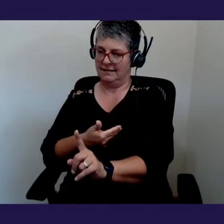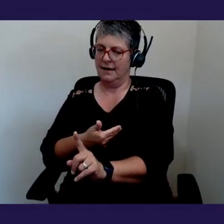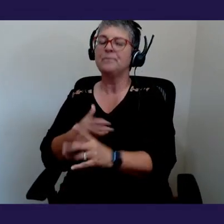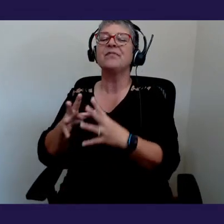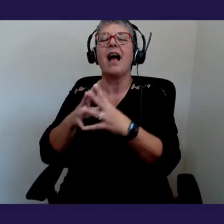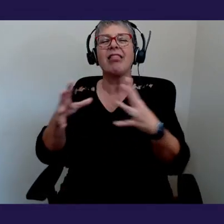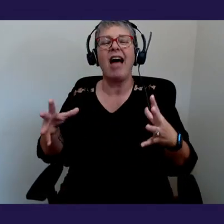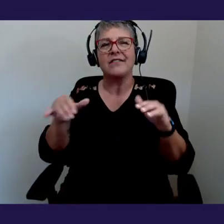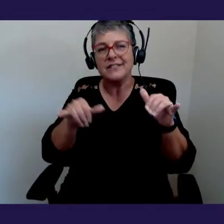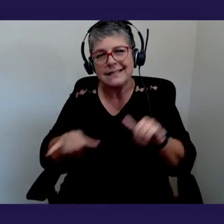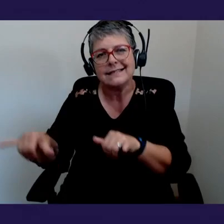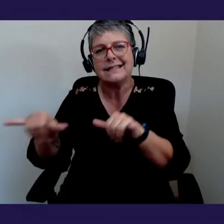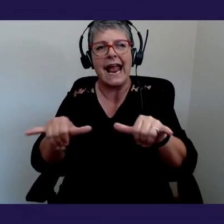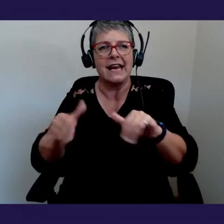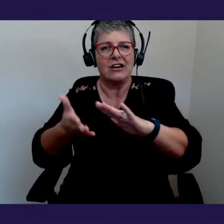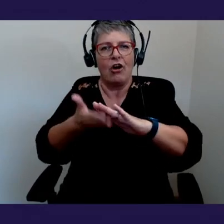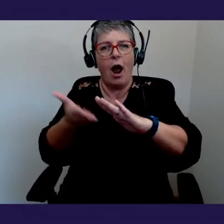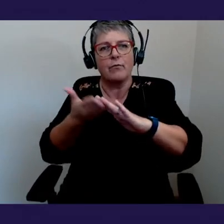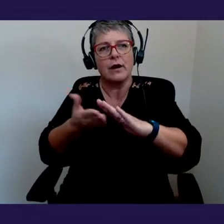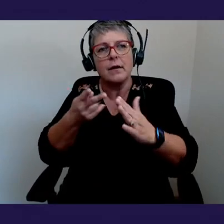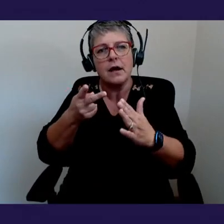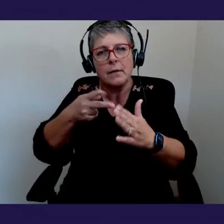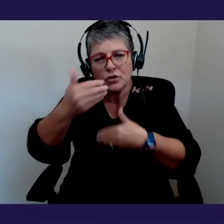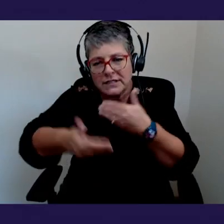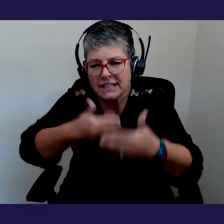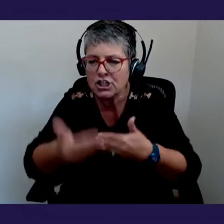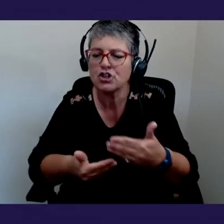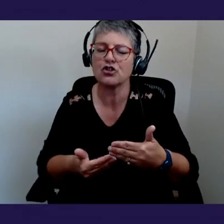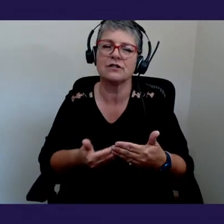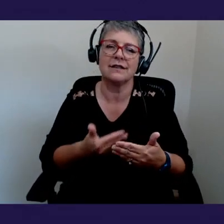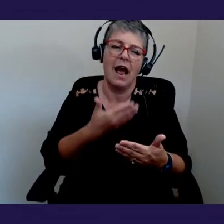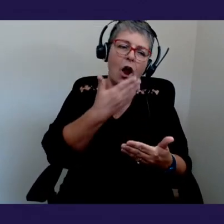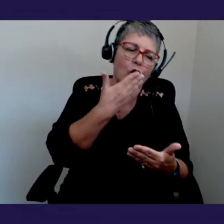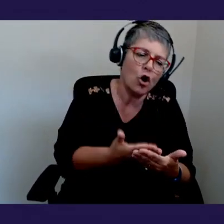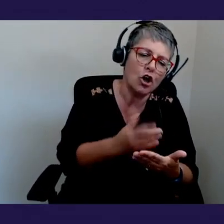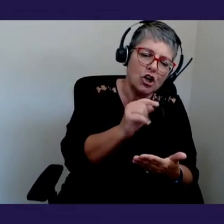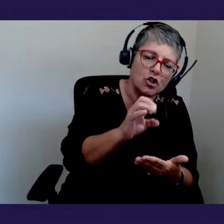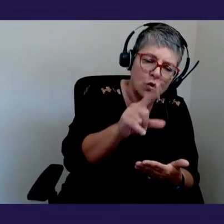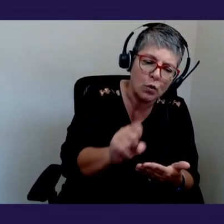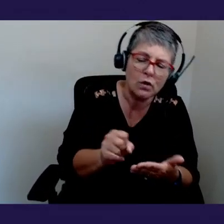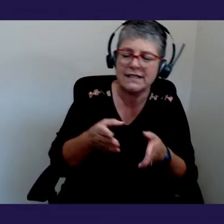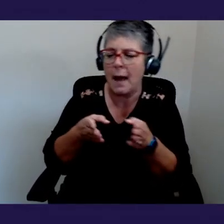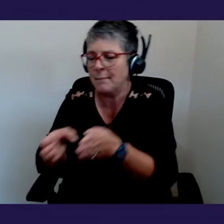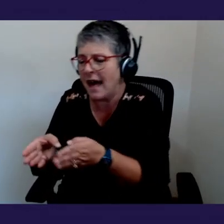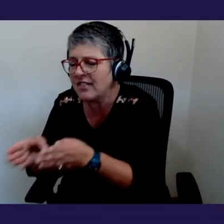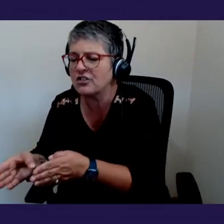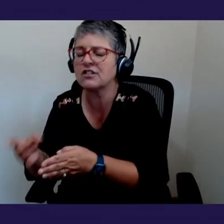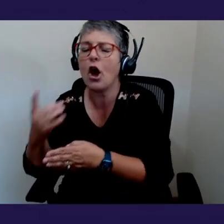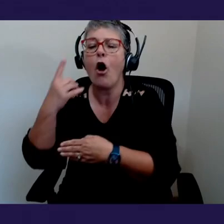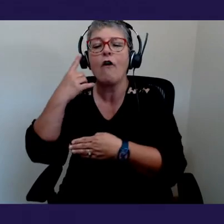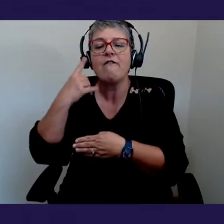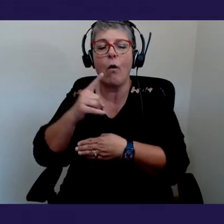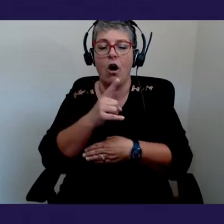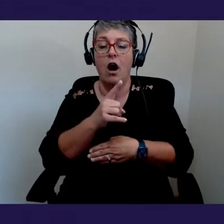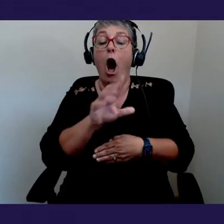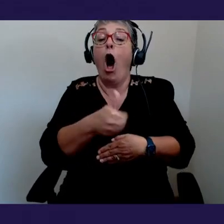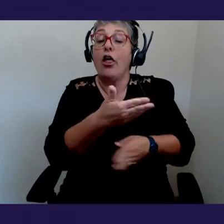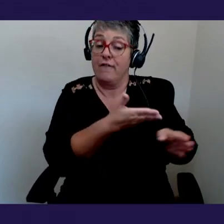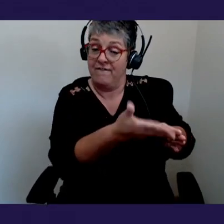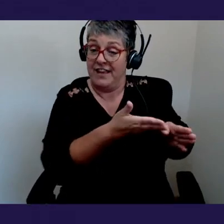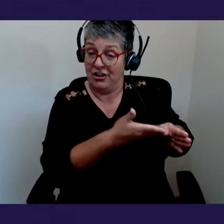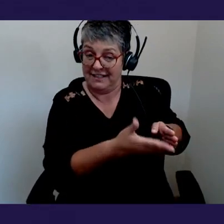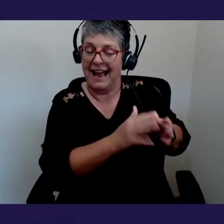procedures and thought leadership and really good tools and methods that exist in ancillary fields to public health,